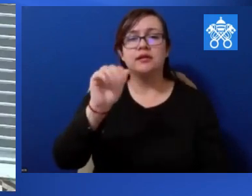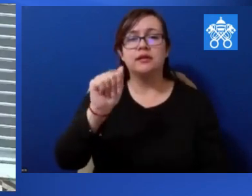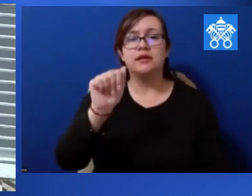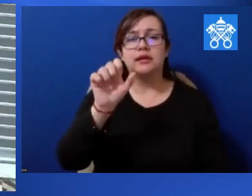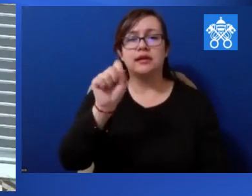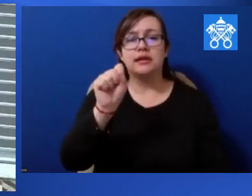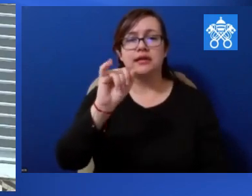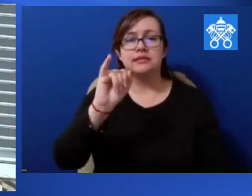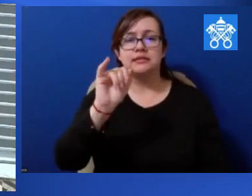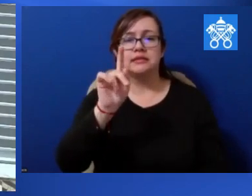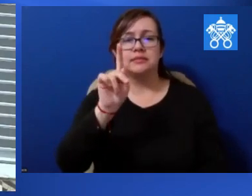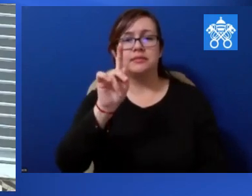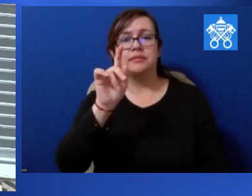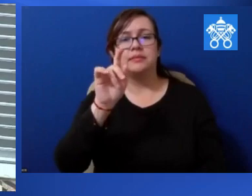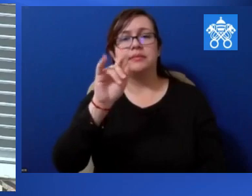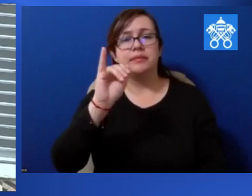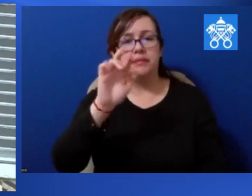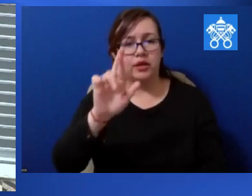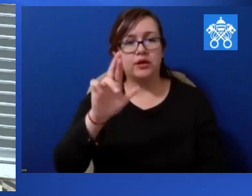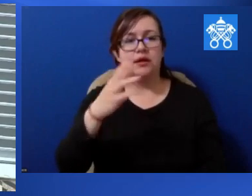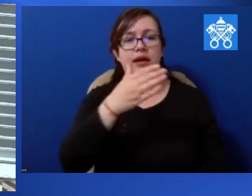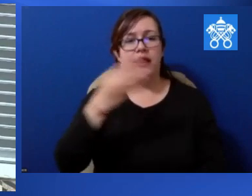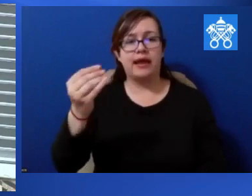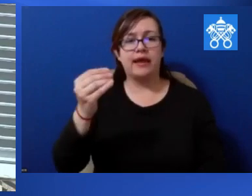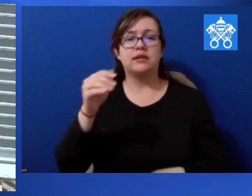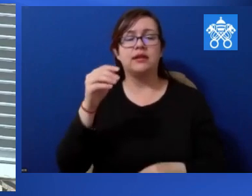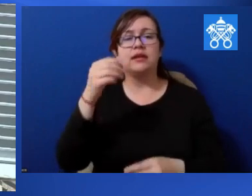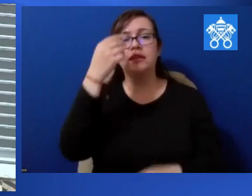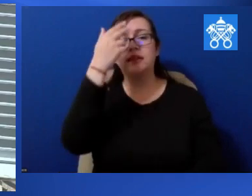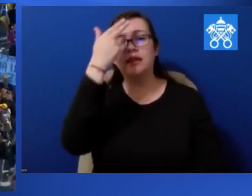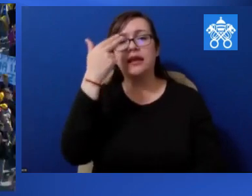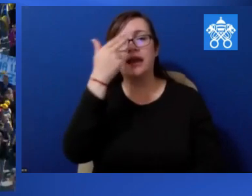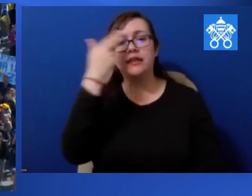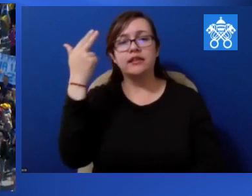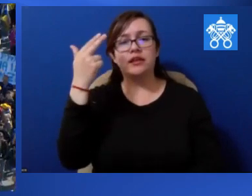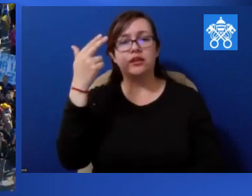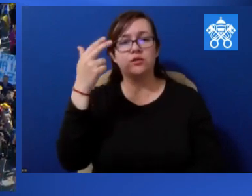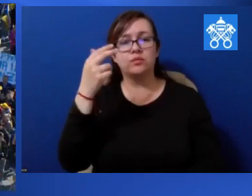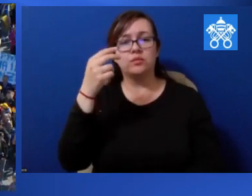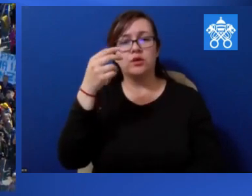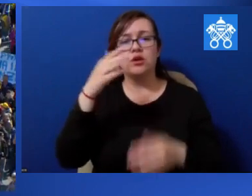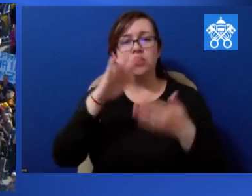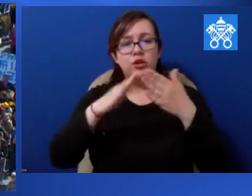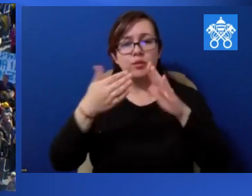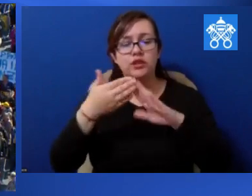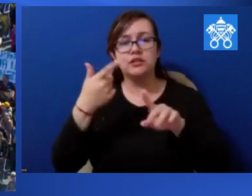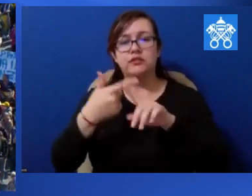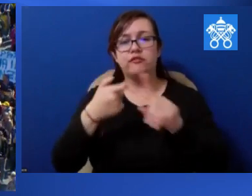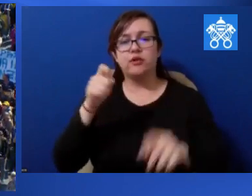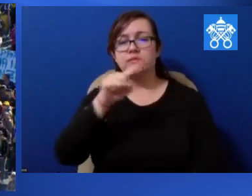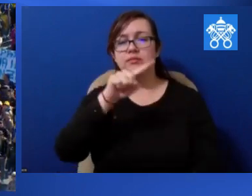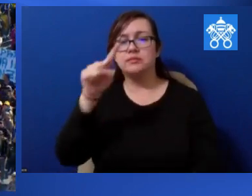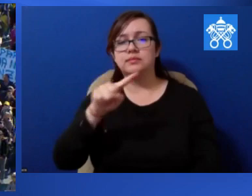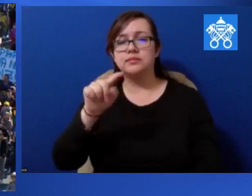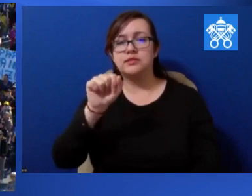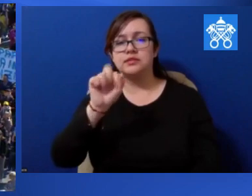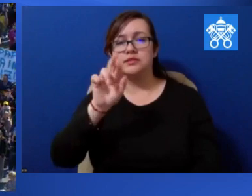the Catholic community from Saragossa in Spain, parish groups who've come.